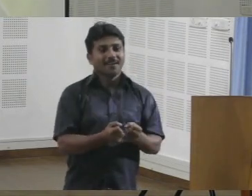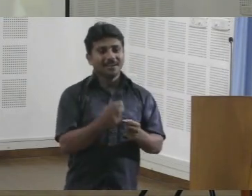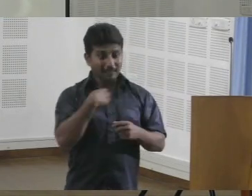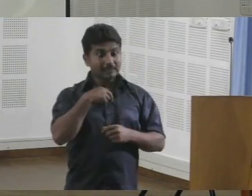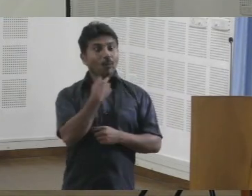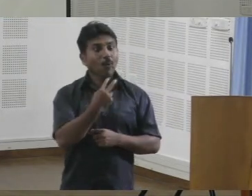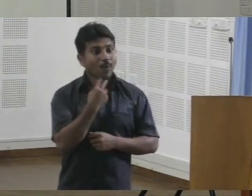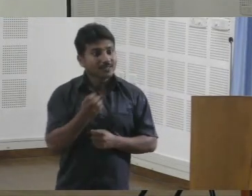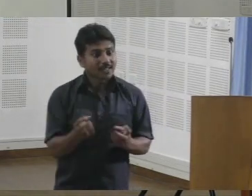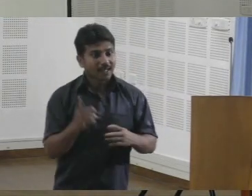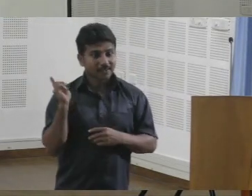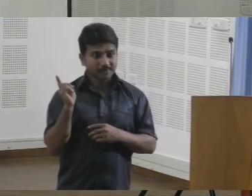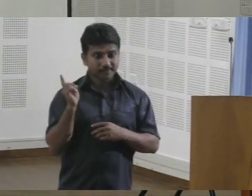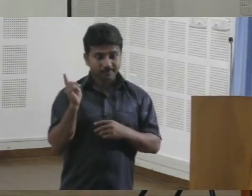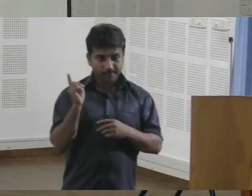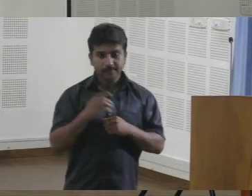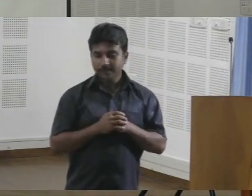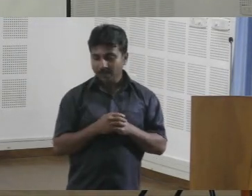I want